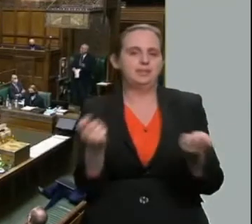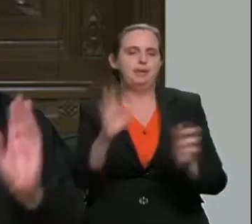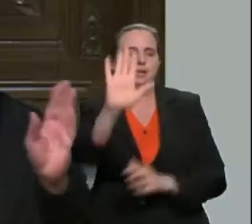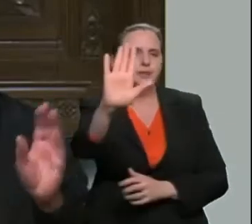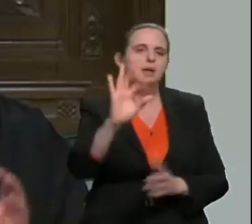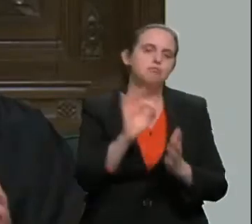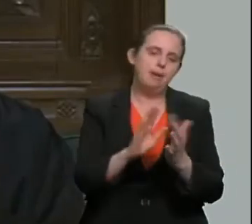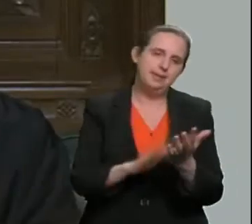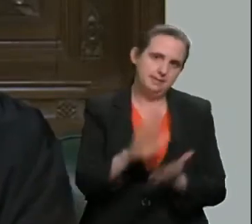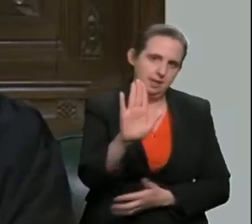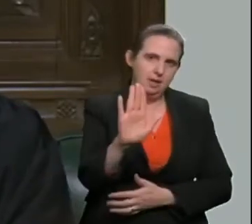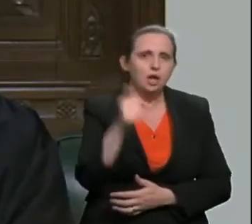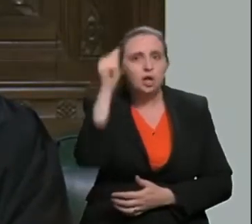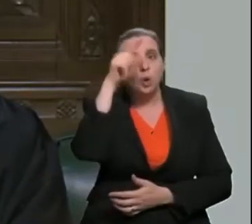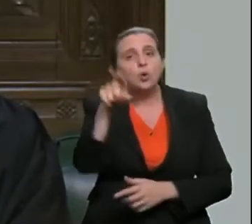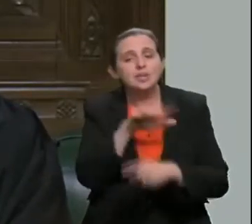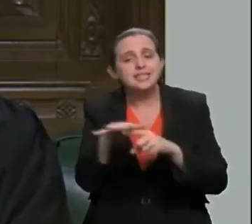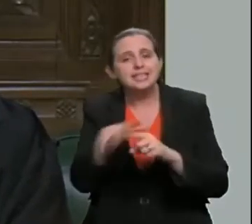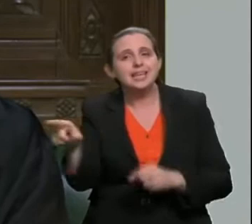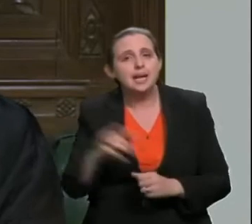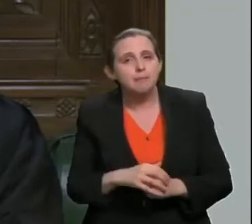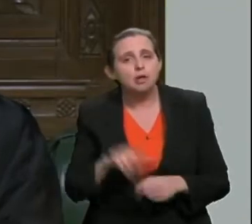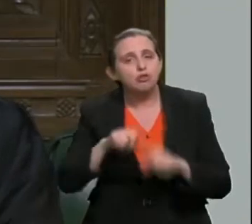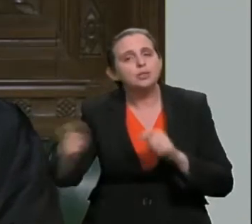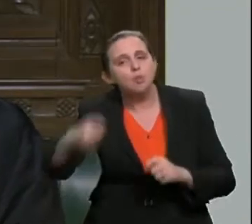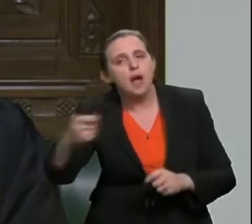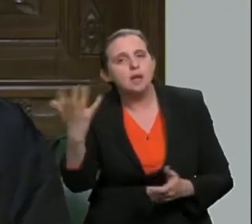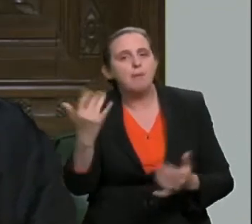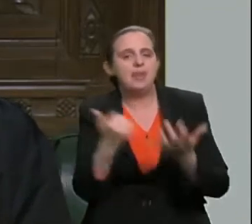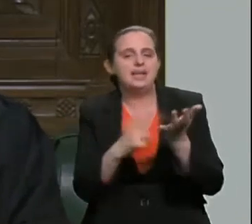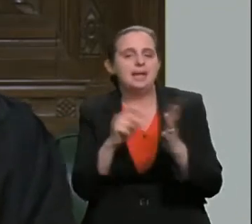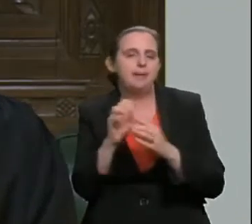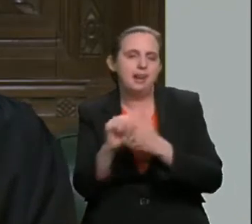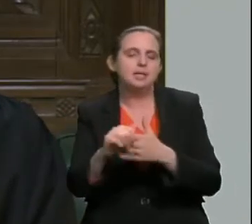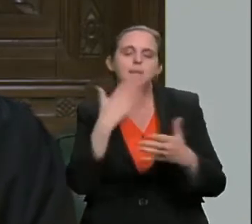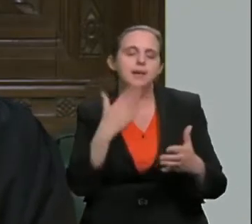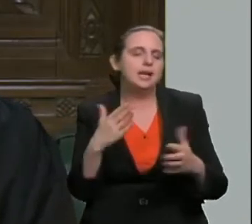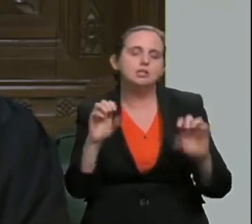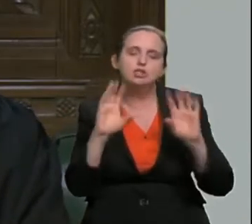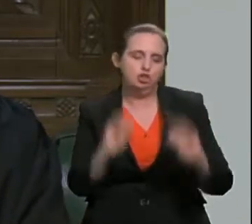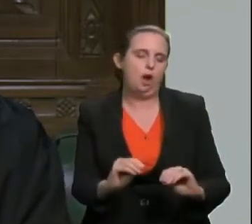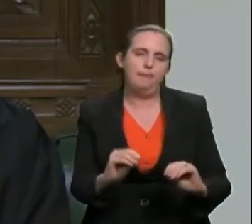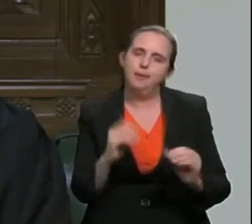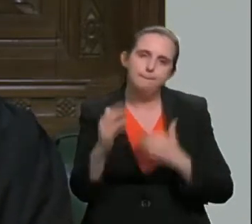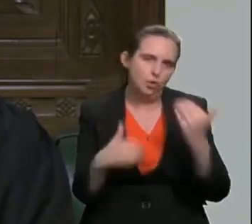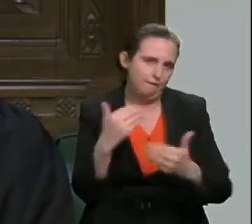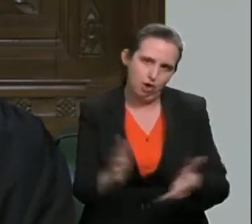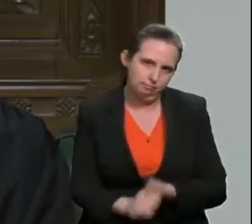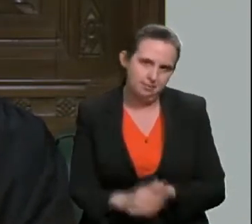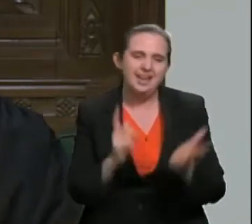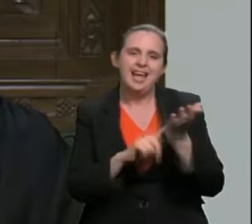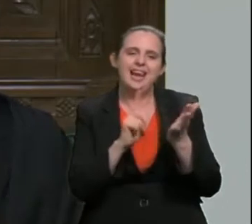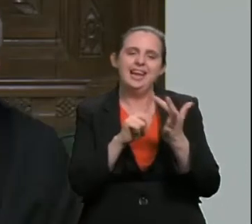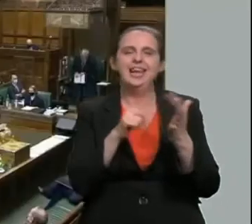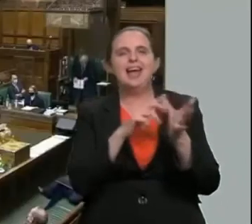only teasing him and we're trying to wind up the leader of the SNP. Please, let's drop it. Let's move on, because Lee Anderson is waiting for